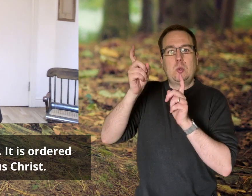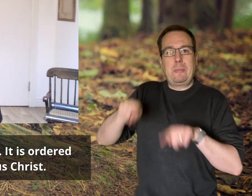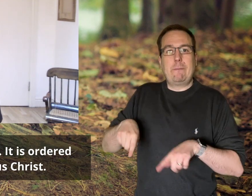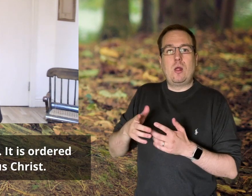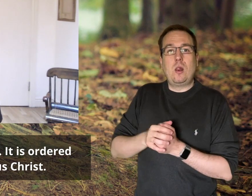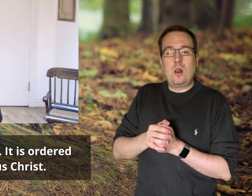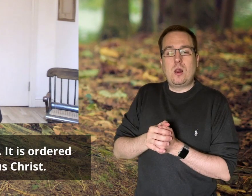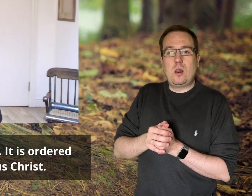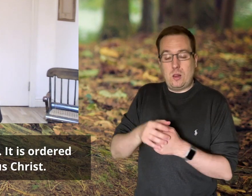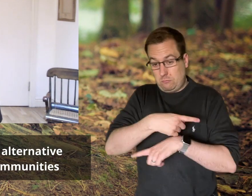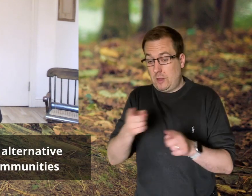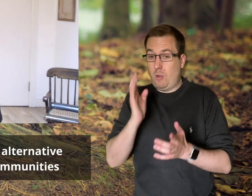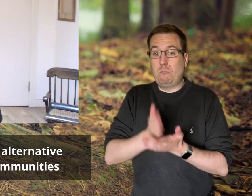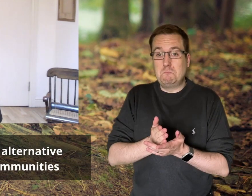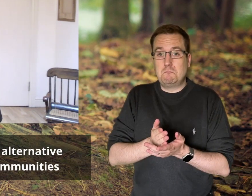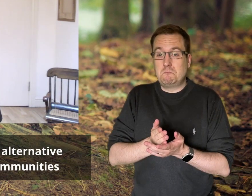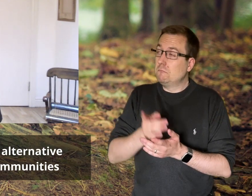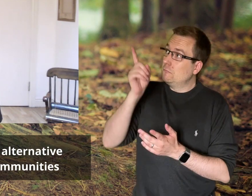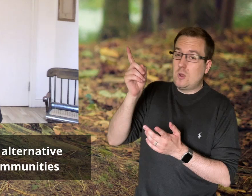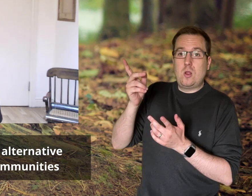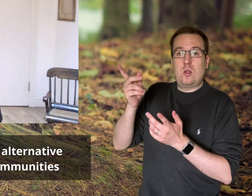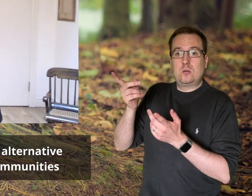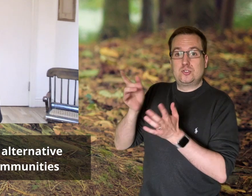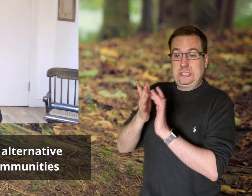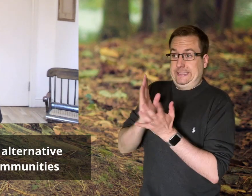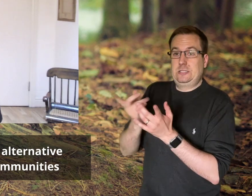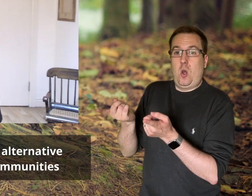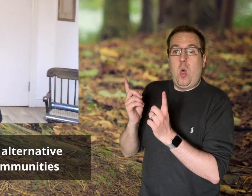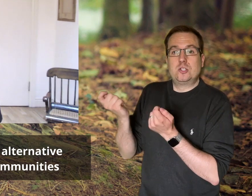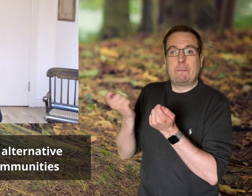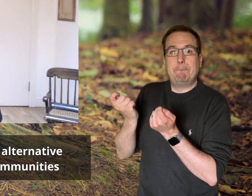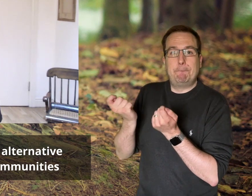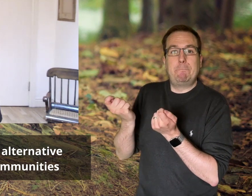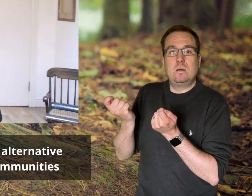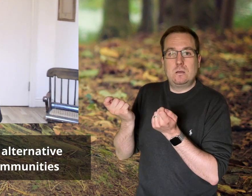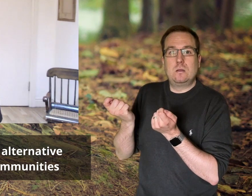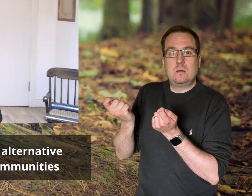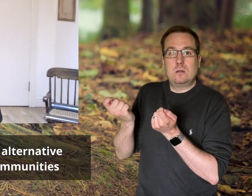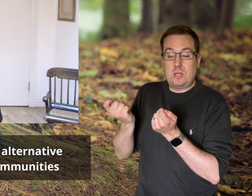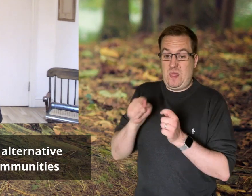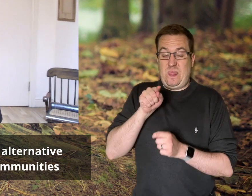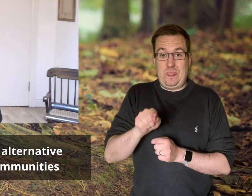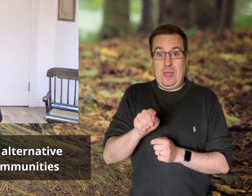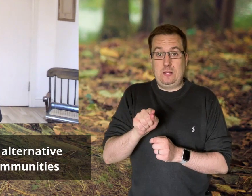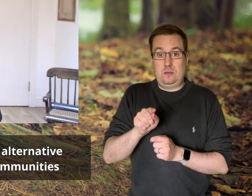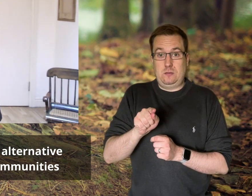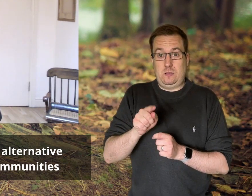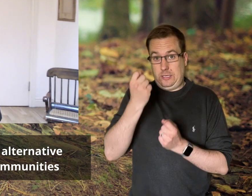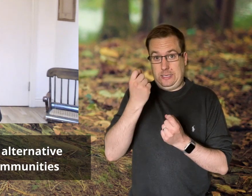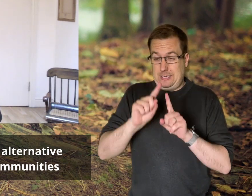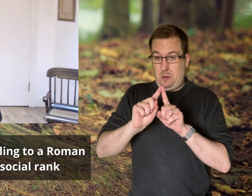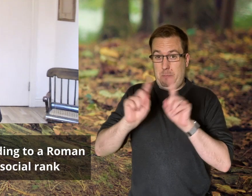the lordship of Jesus Christ. This is in radical contrast to alternative political visions in